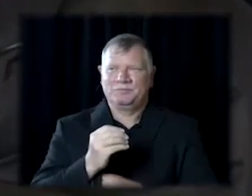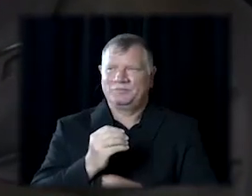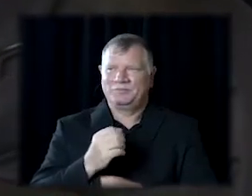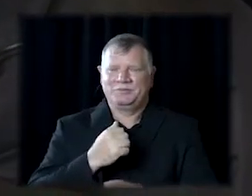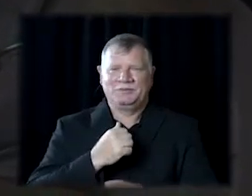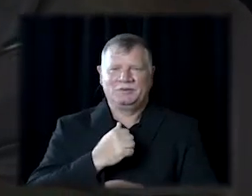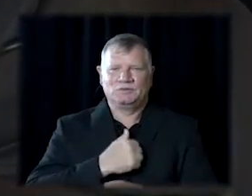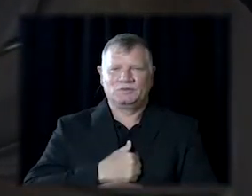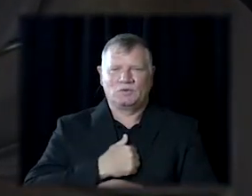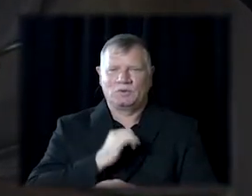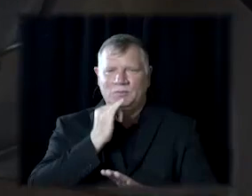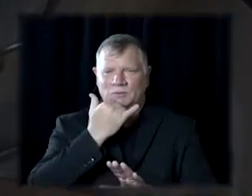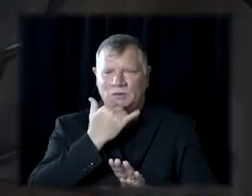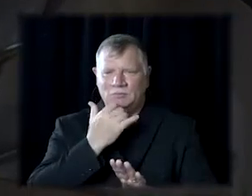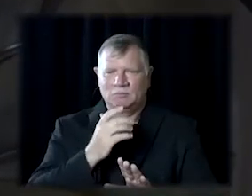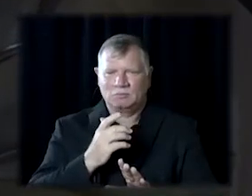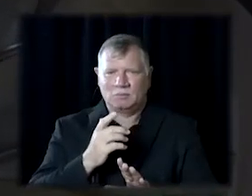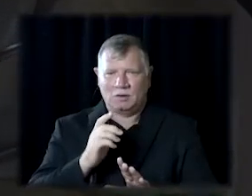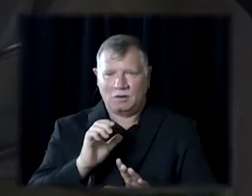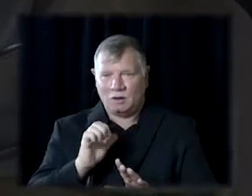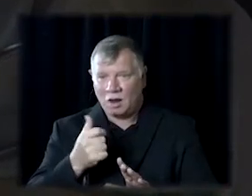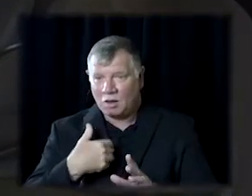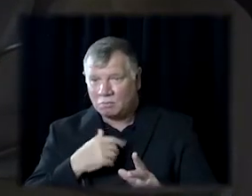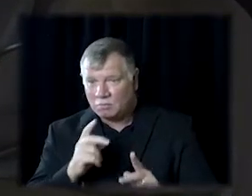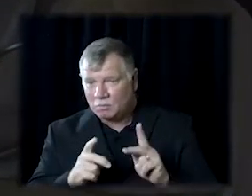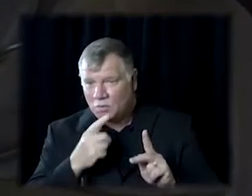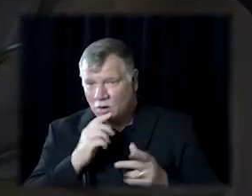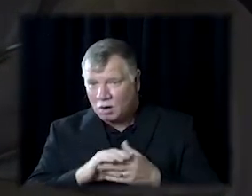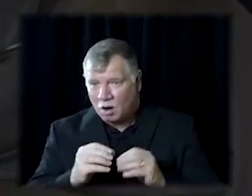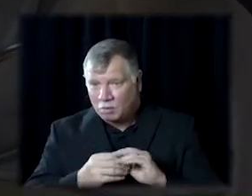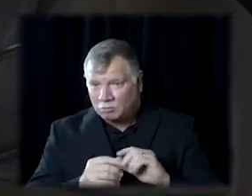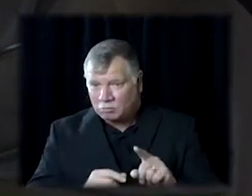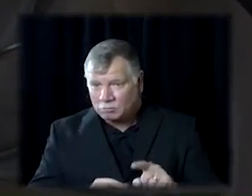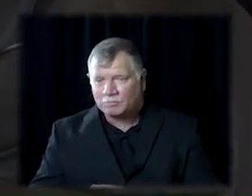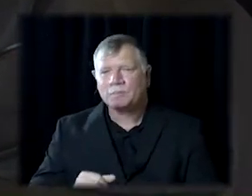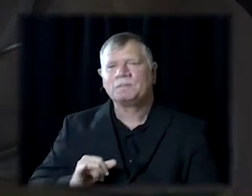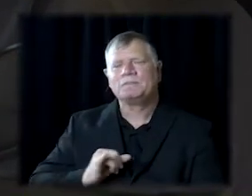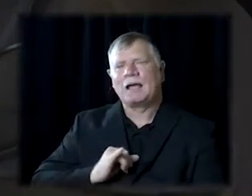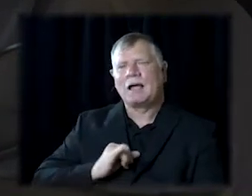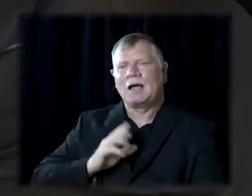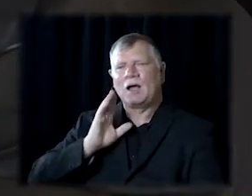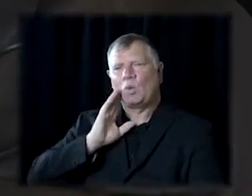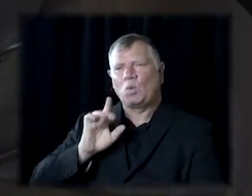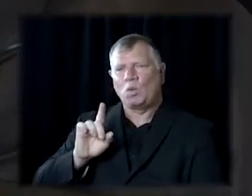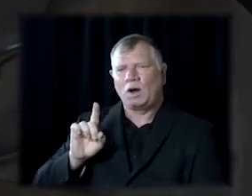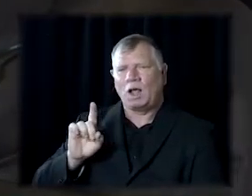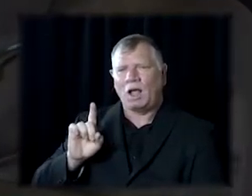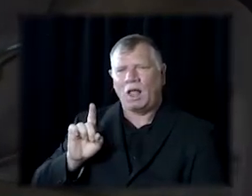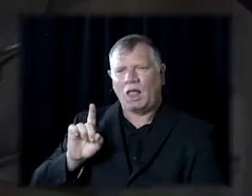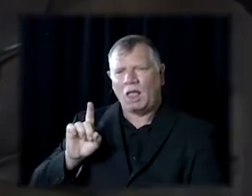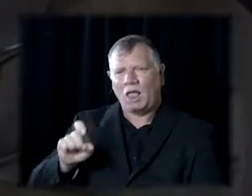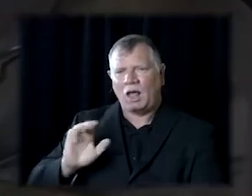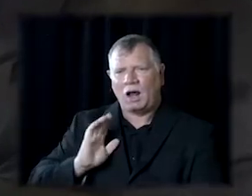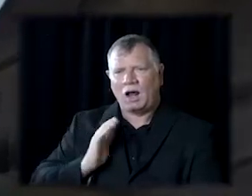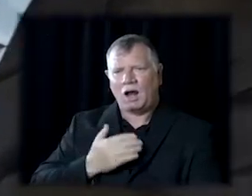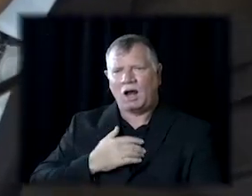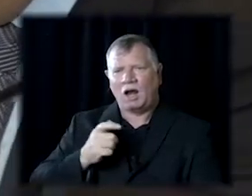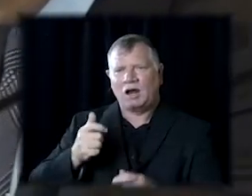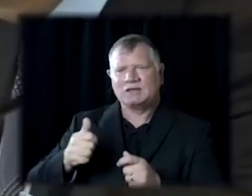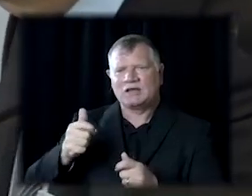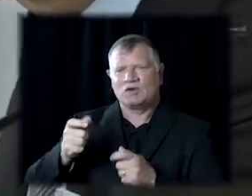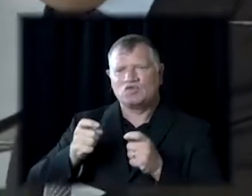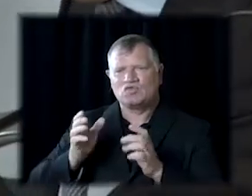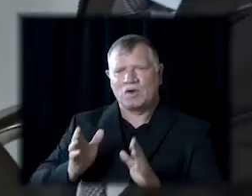there's a mistake here. Does anybody have any comments regarding? I would just ask our executive